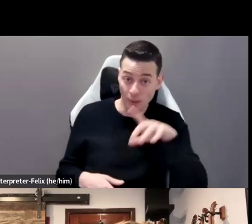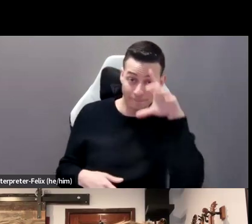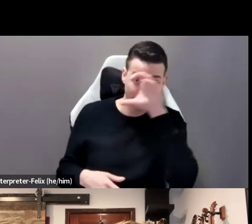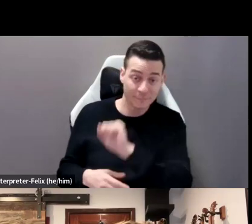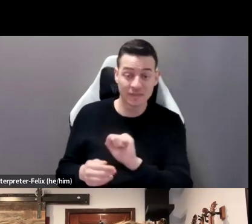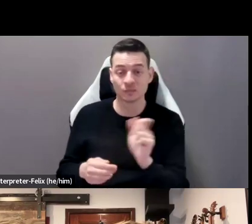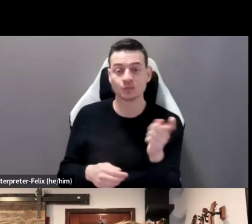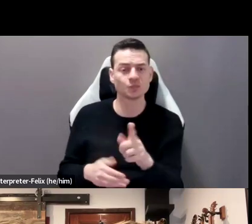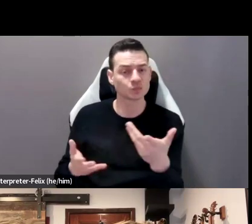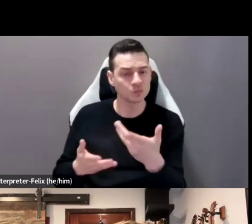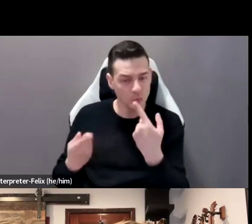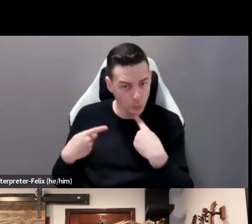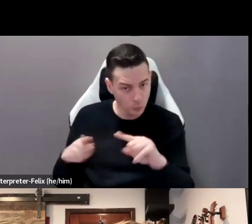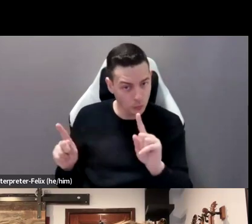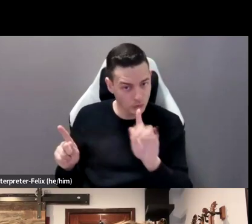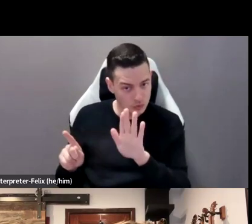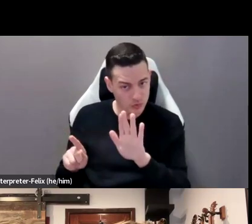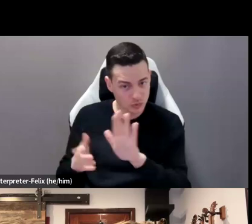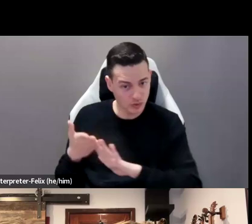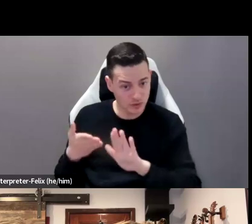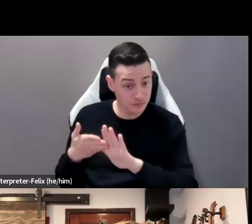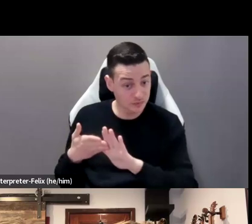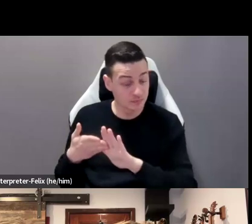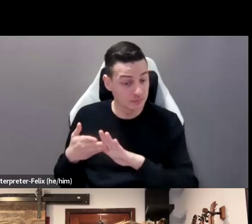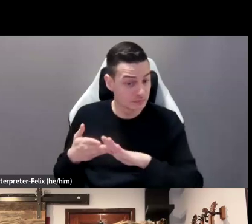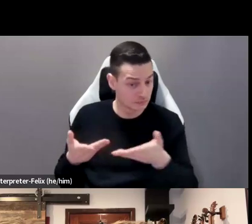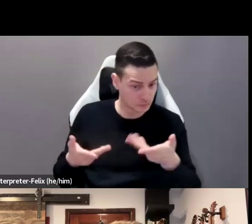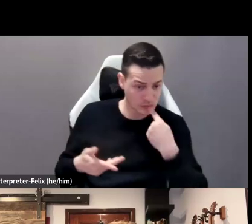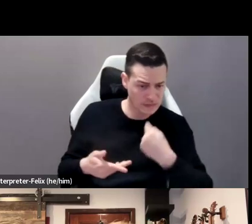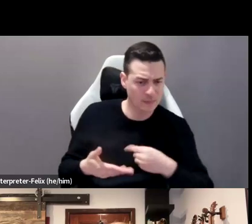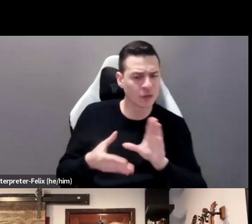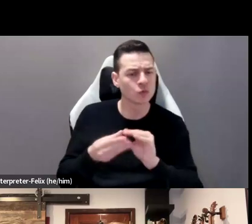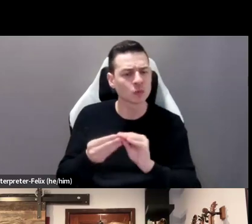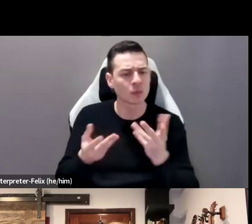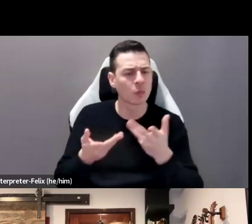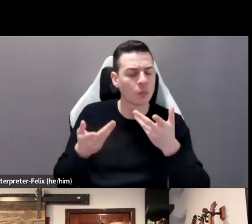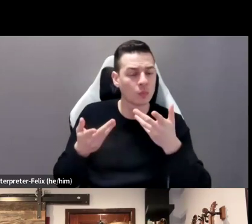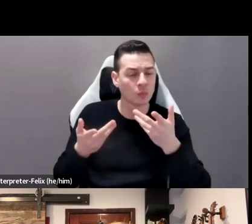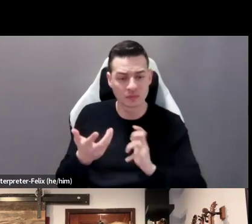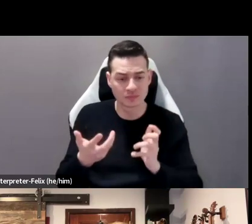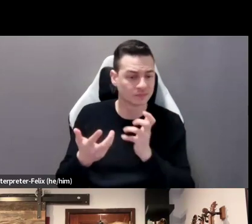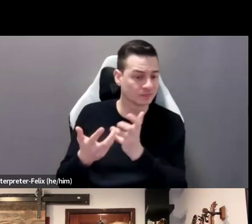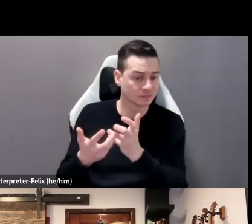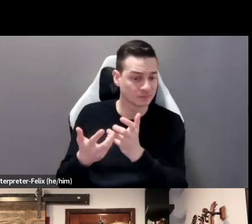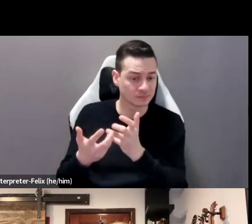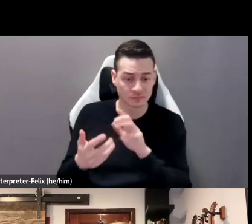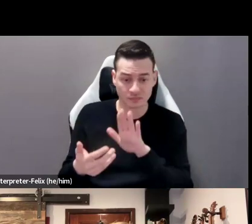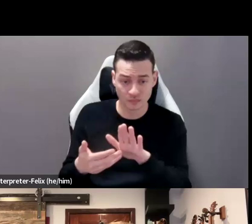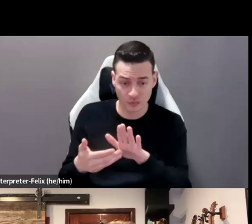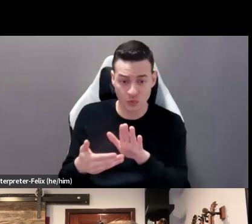narrative that you can fit into this project of just trying to find out what LGBTQ healthcare is at the